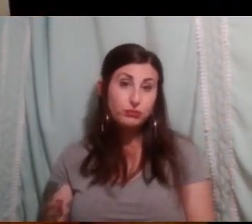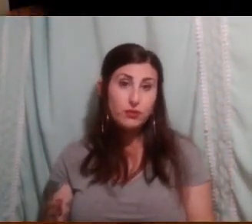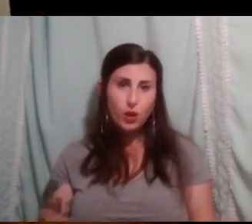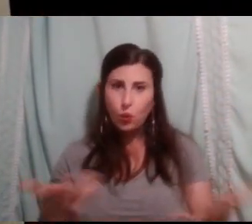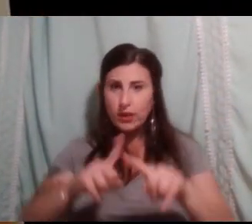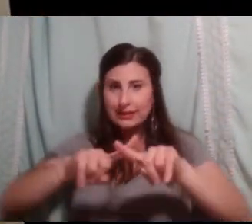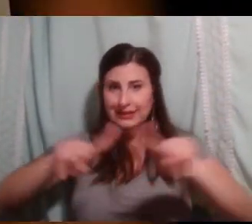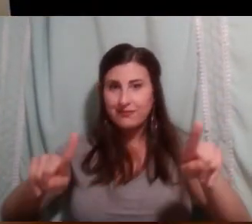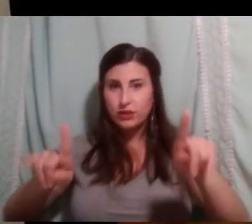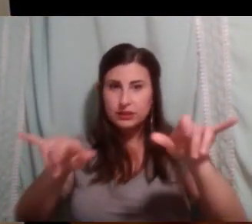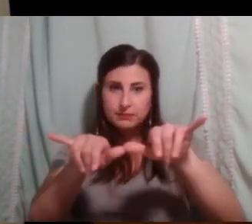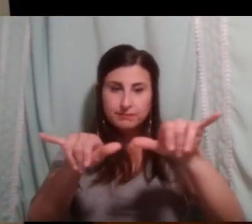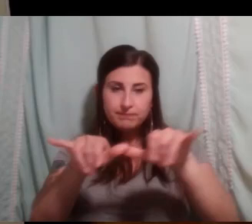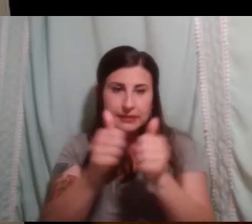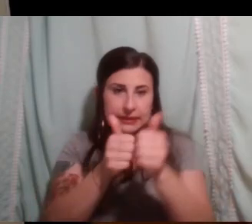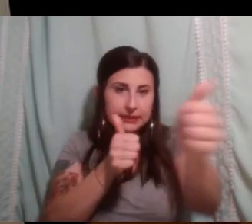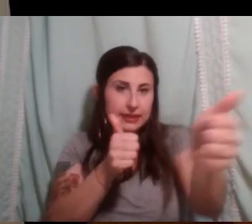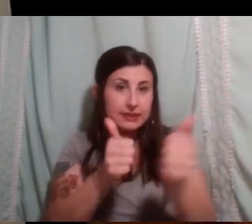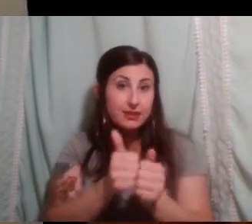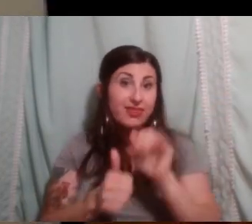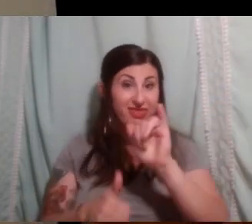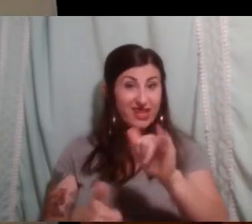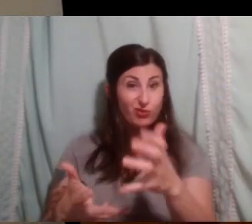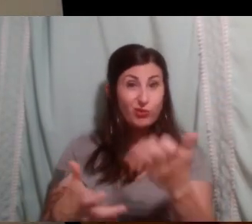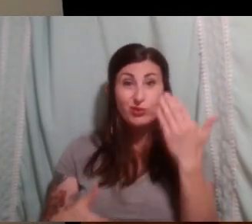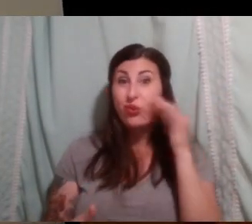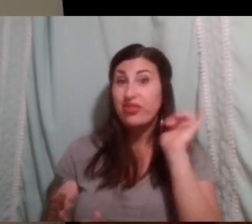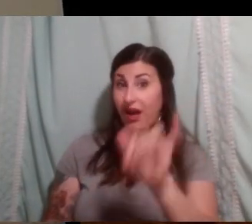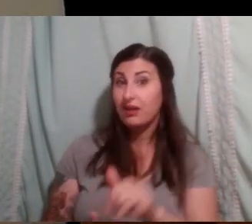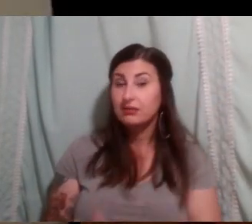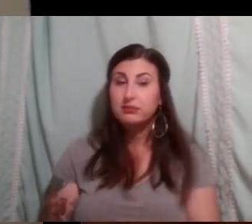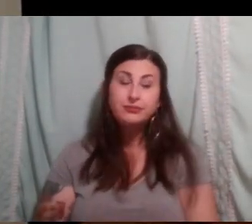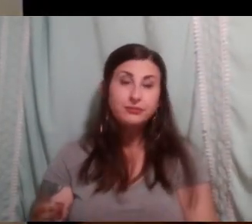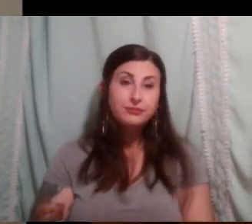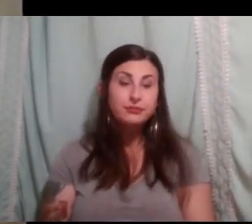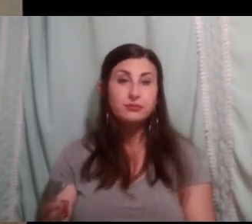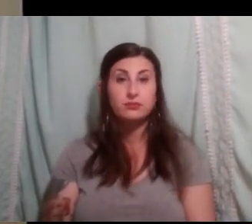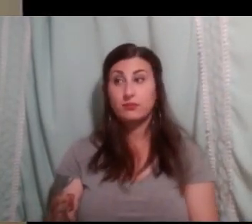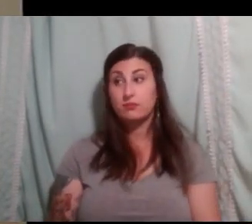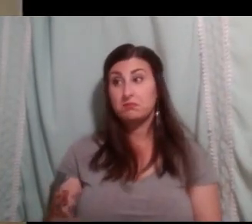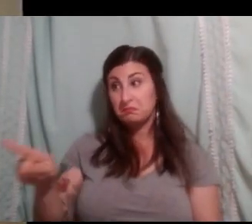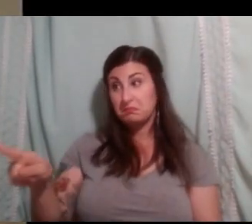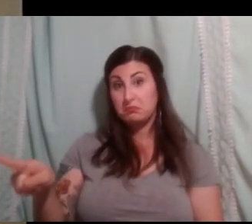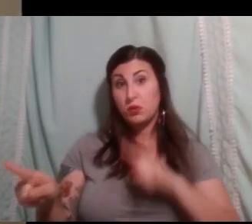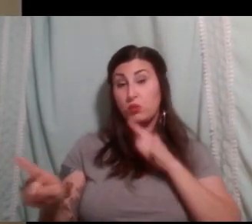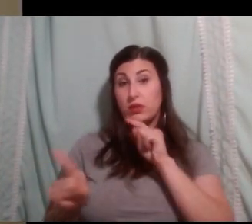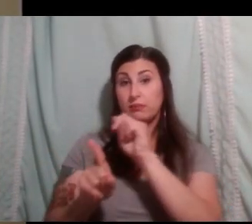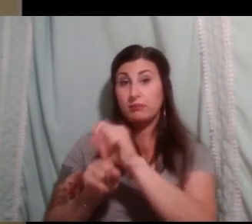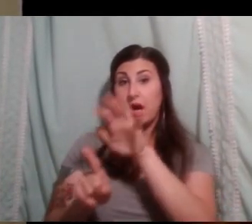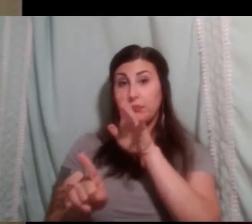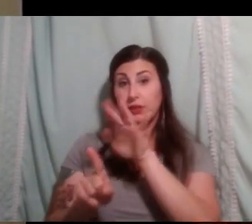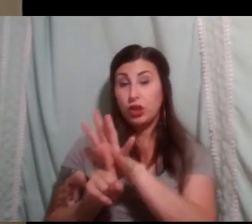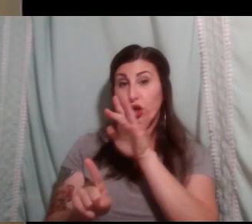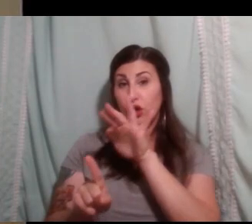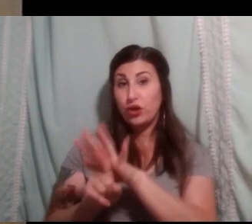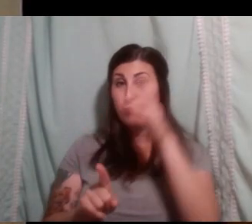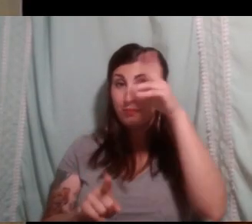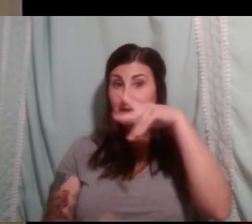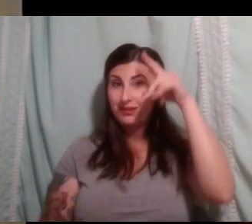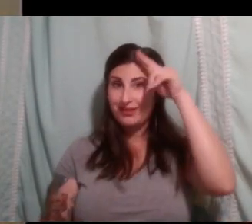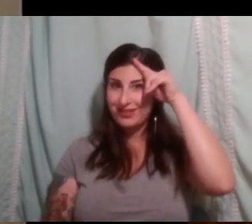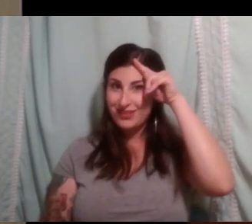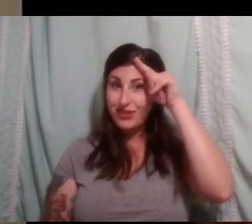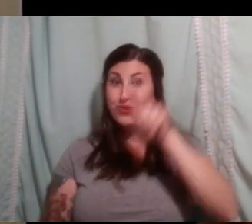so what's the difference in the distance? That's what it's asking. This is a pretty popular Pythagorean